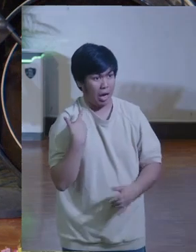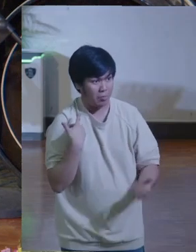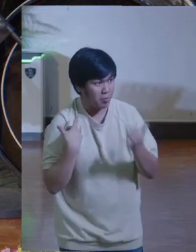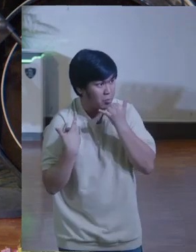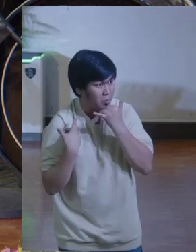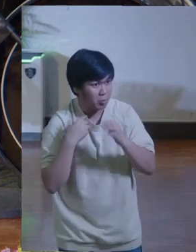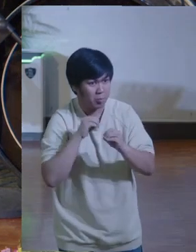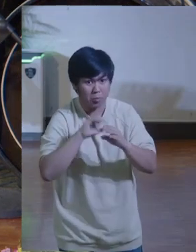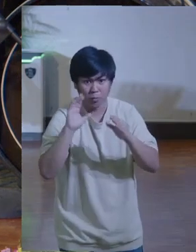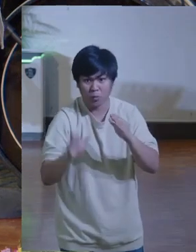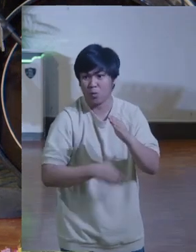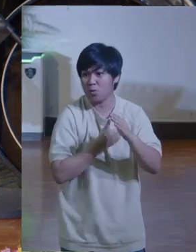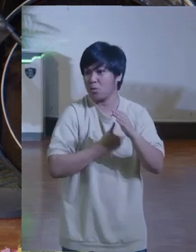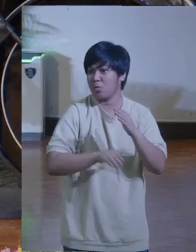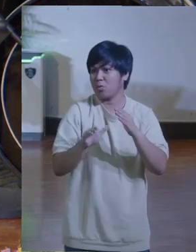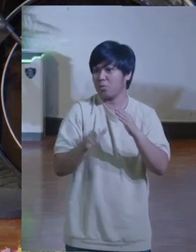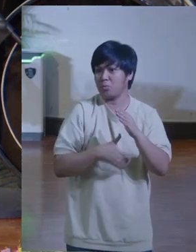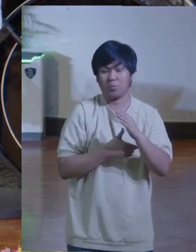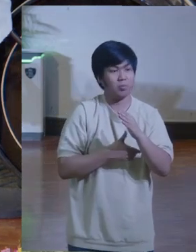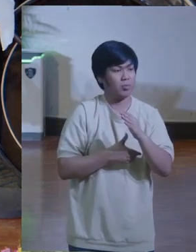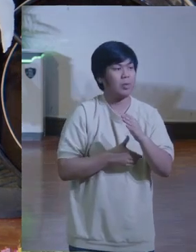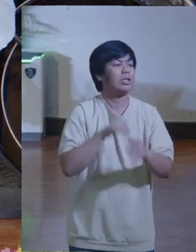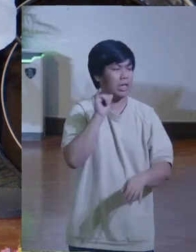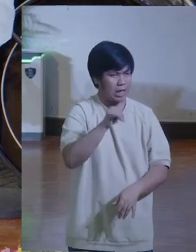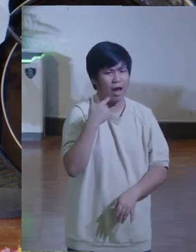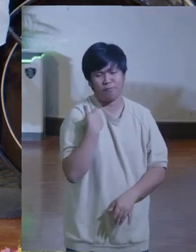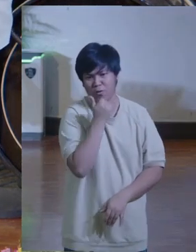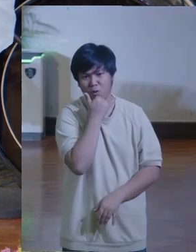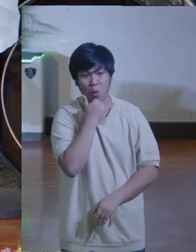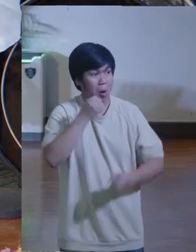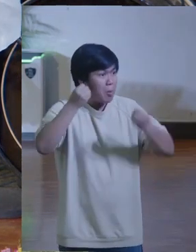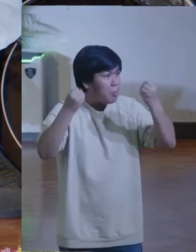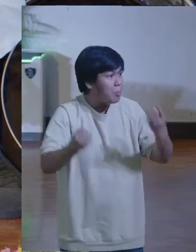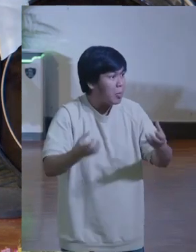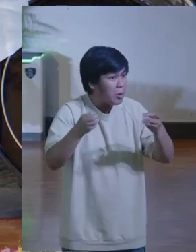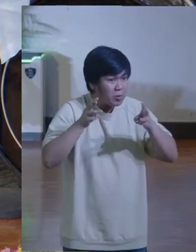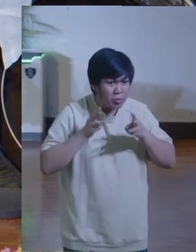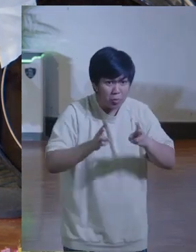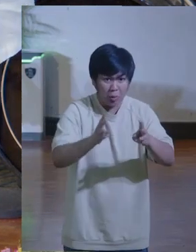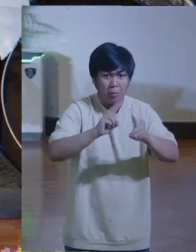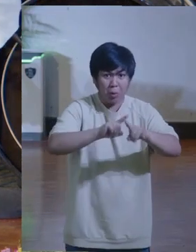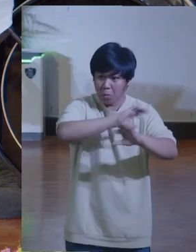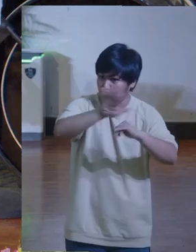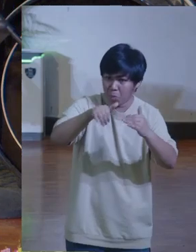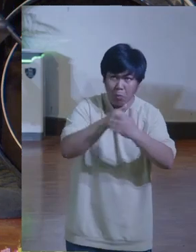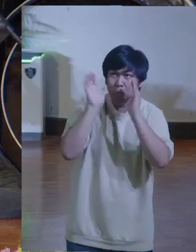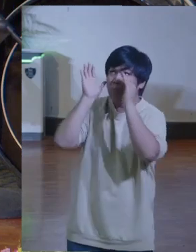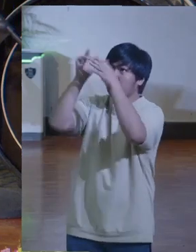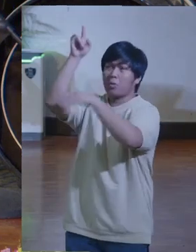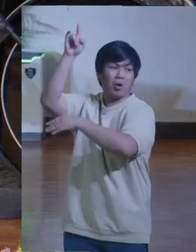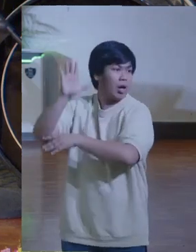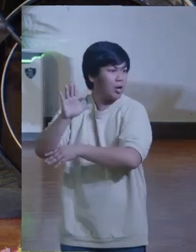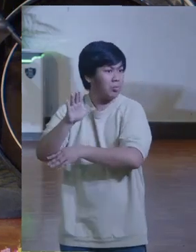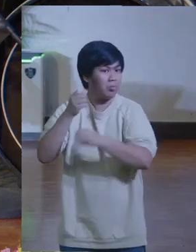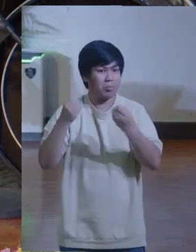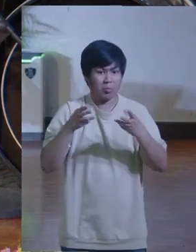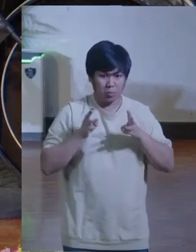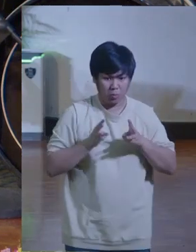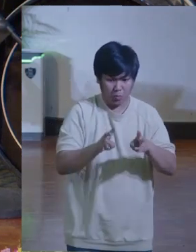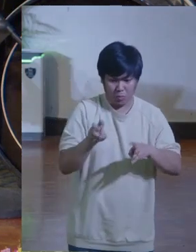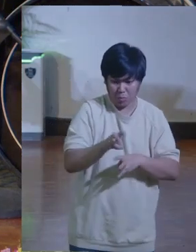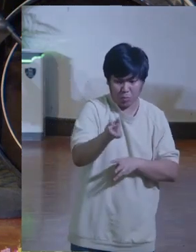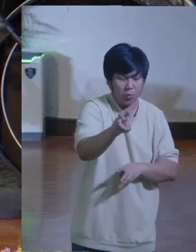sa awit? Many the ways, all of us pray to one God. Many the paths, winding